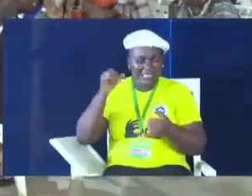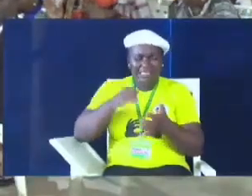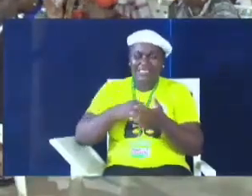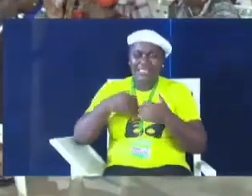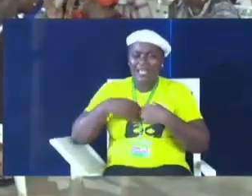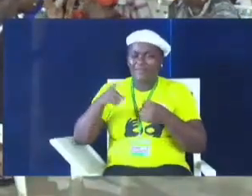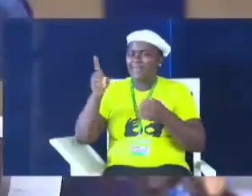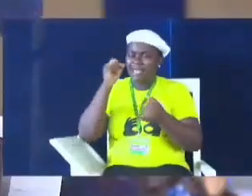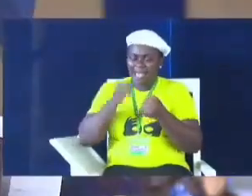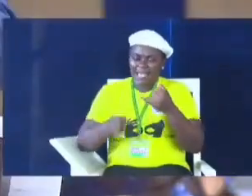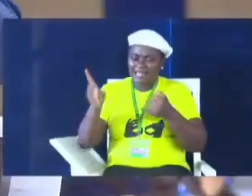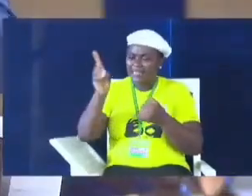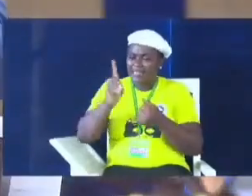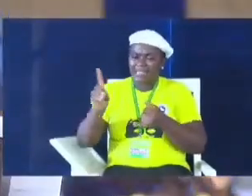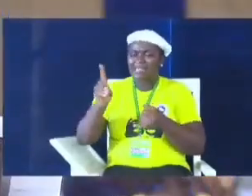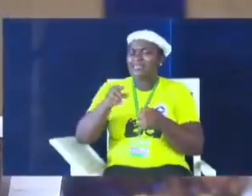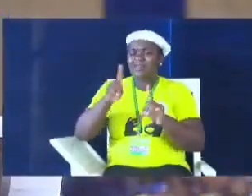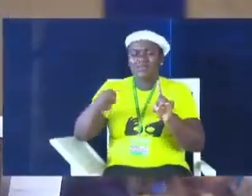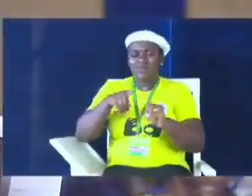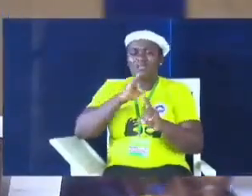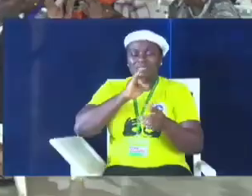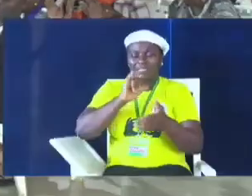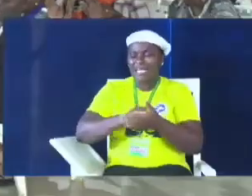And when is that date?